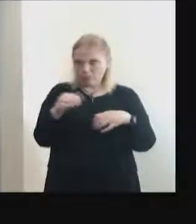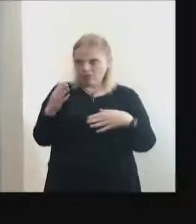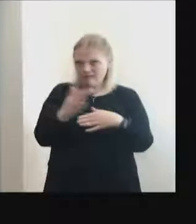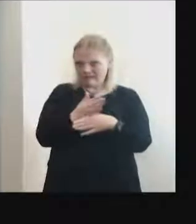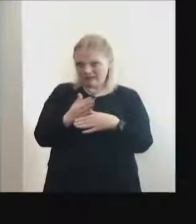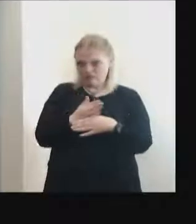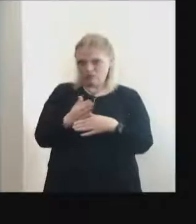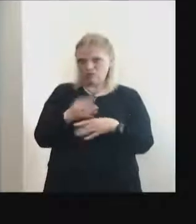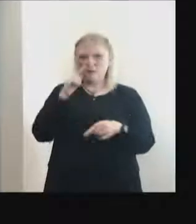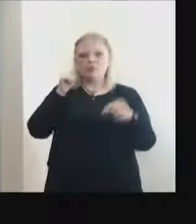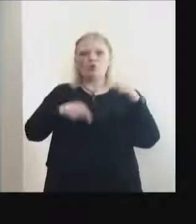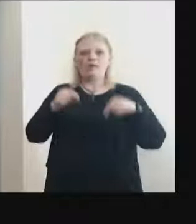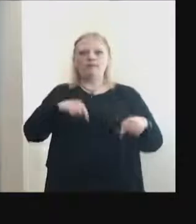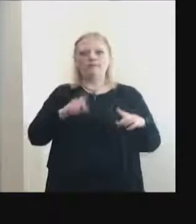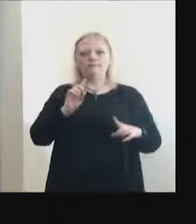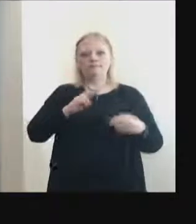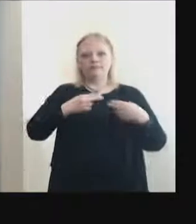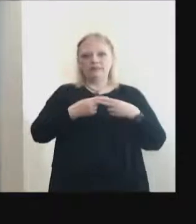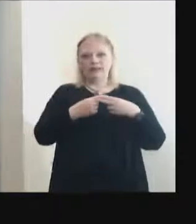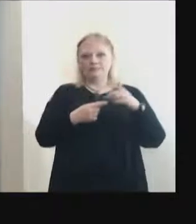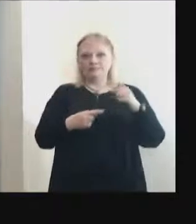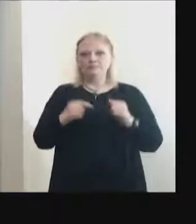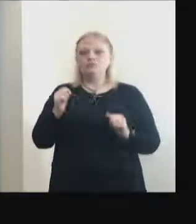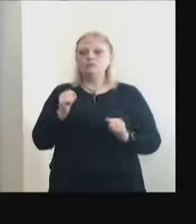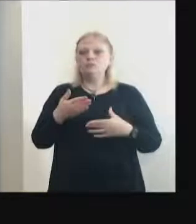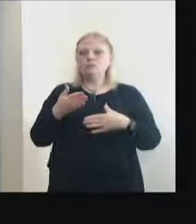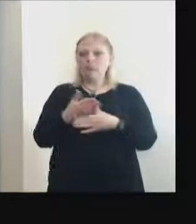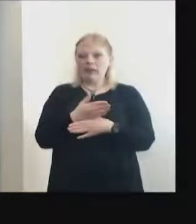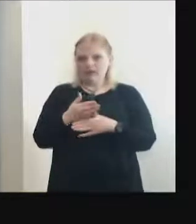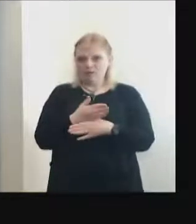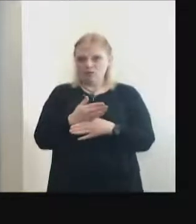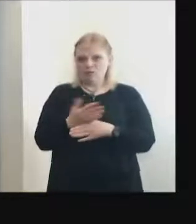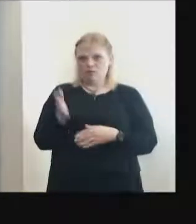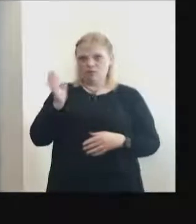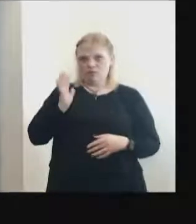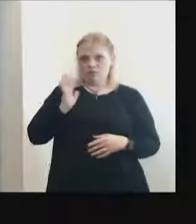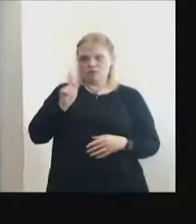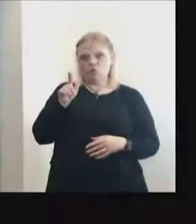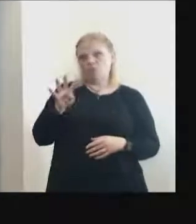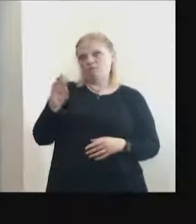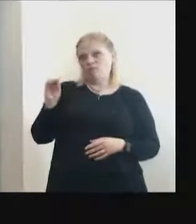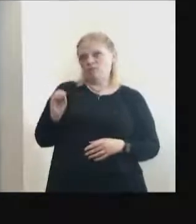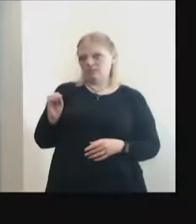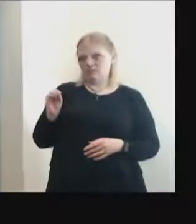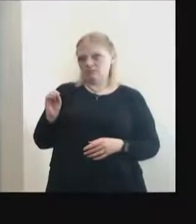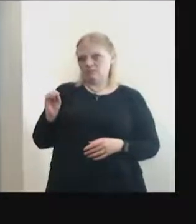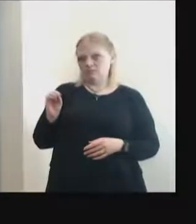has been, I'll just go back one slide, the average had been 24%.